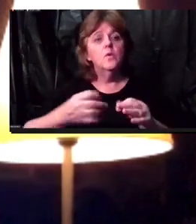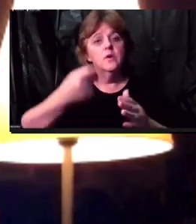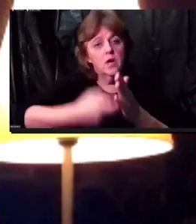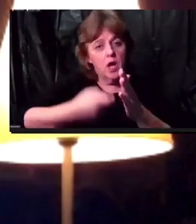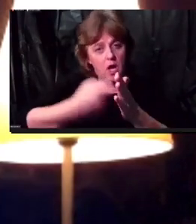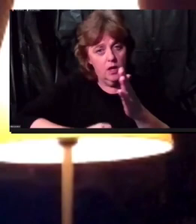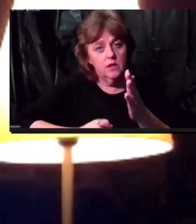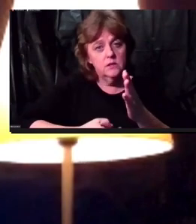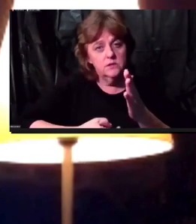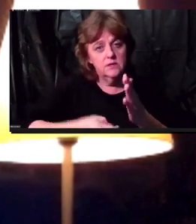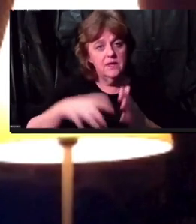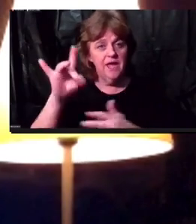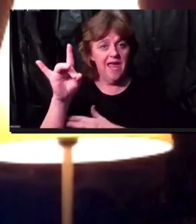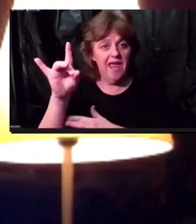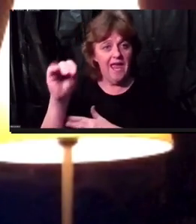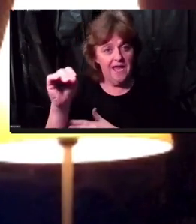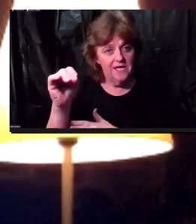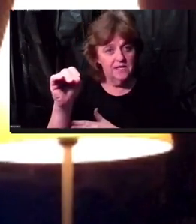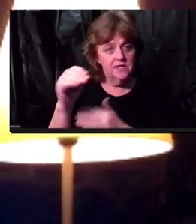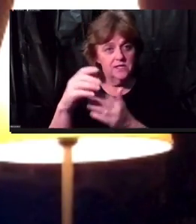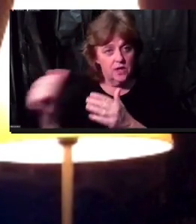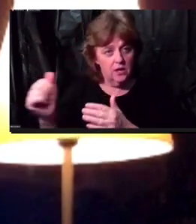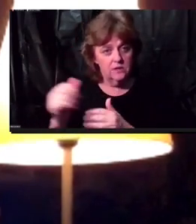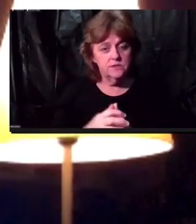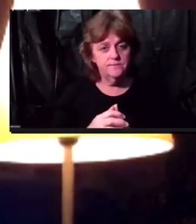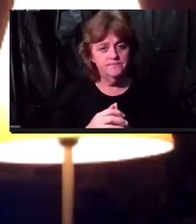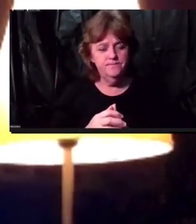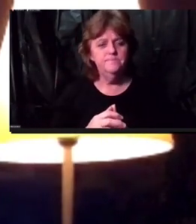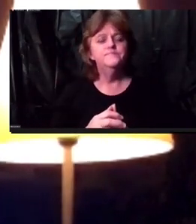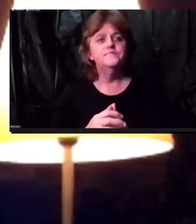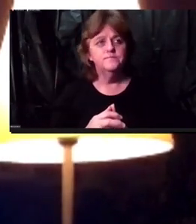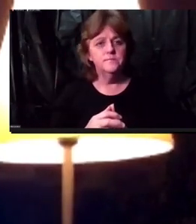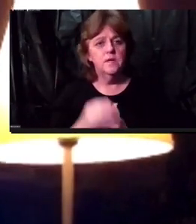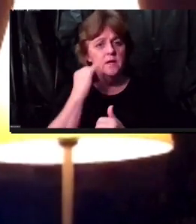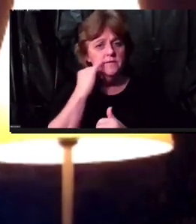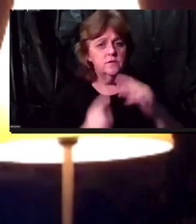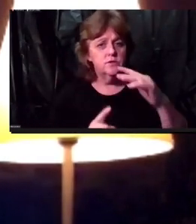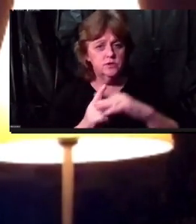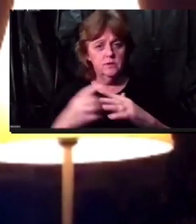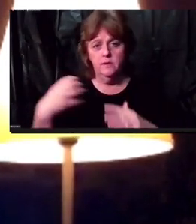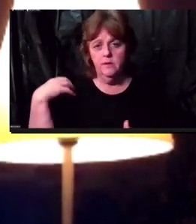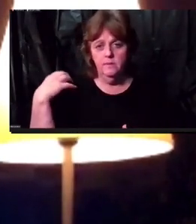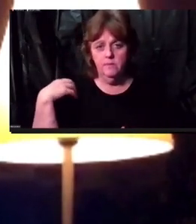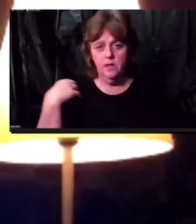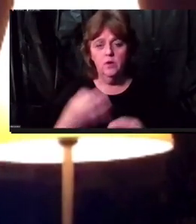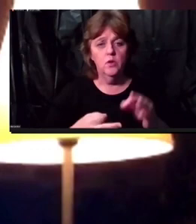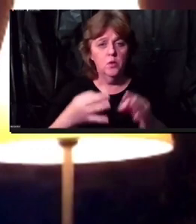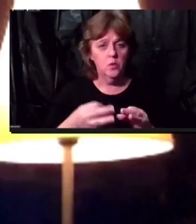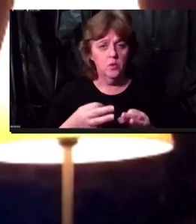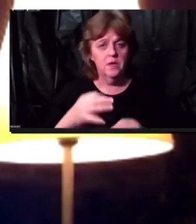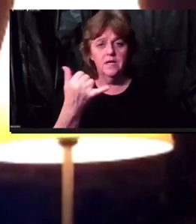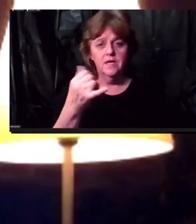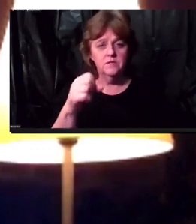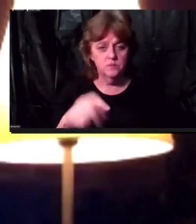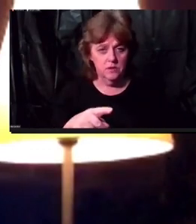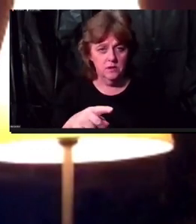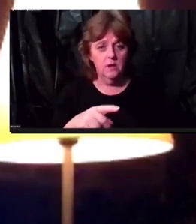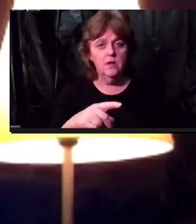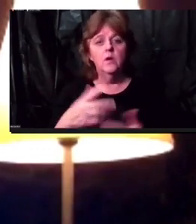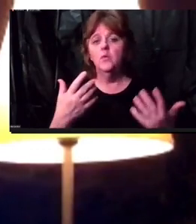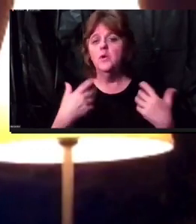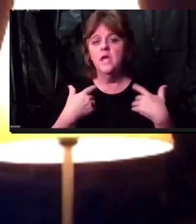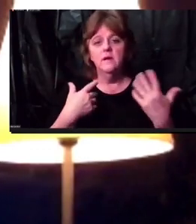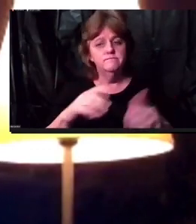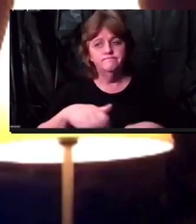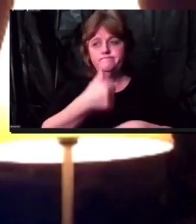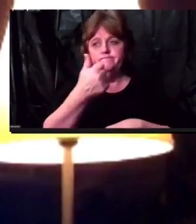are $80. When somebody comes to the mayor's court in the Village of Yellow Springs, we have set fees that we have